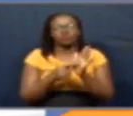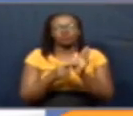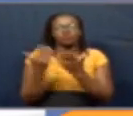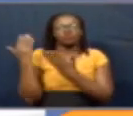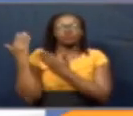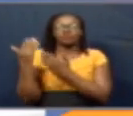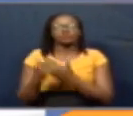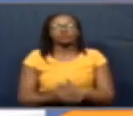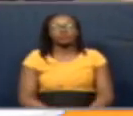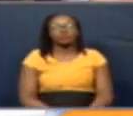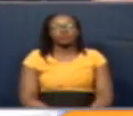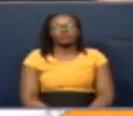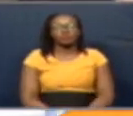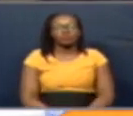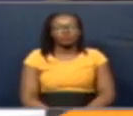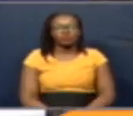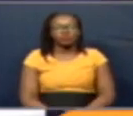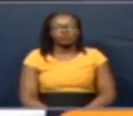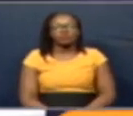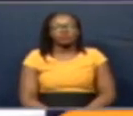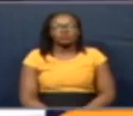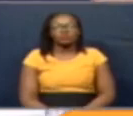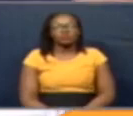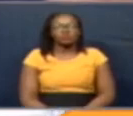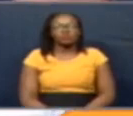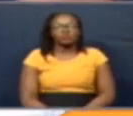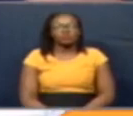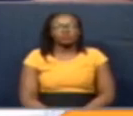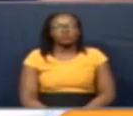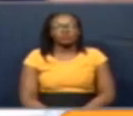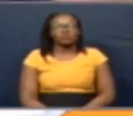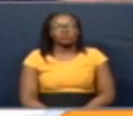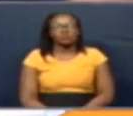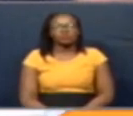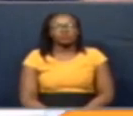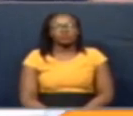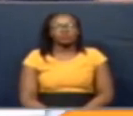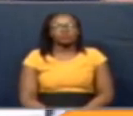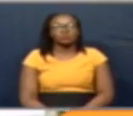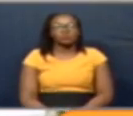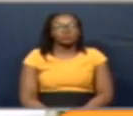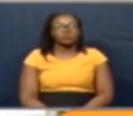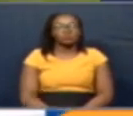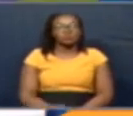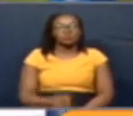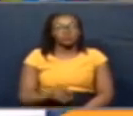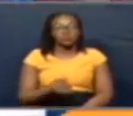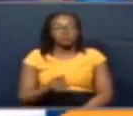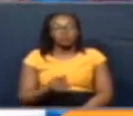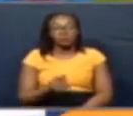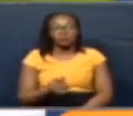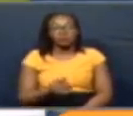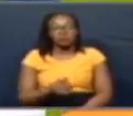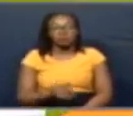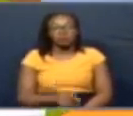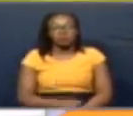reports. You know me and I know you. In the glare of rolling cameras,